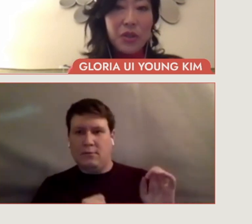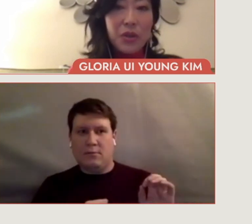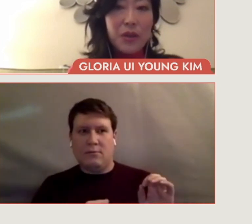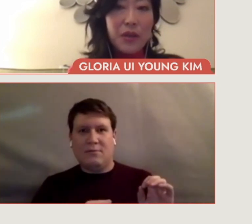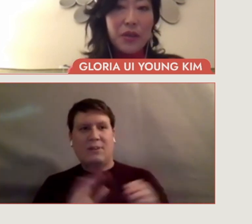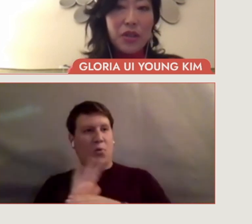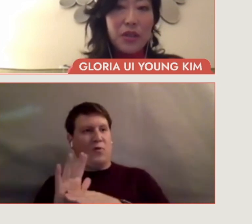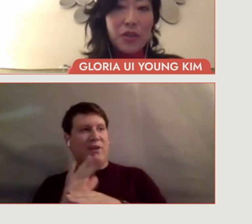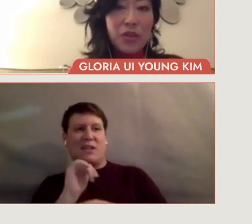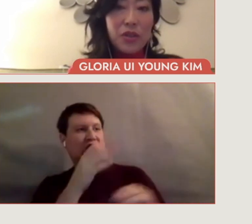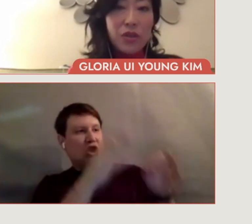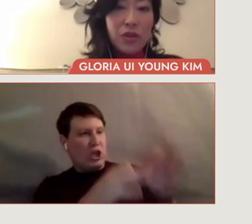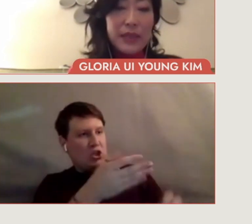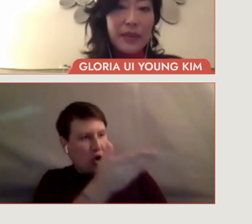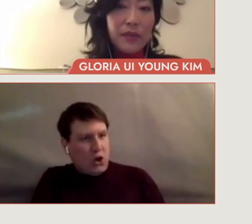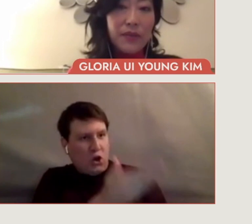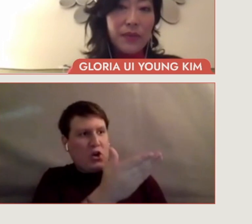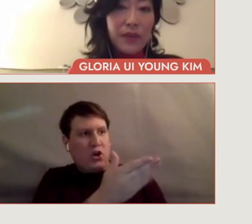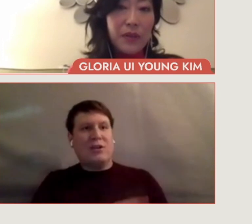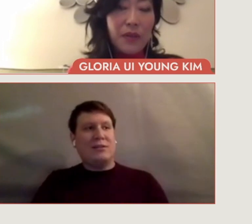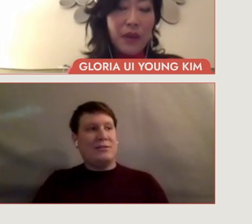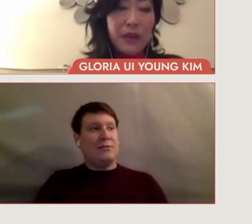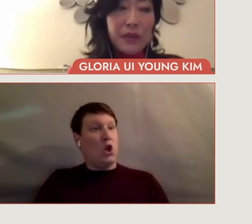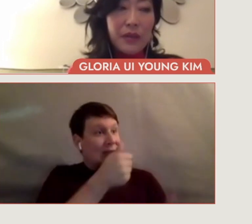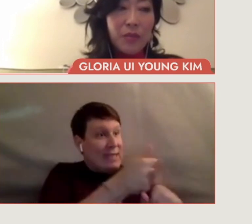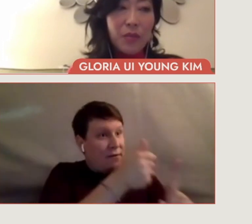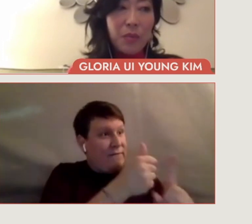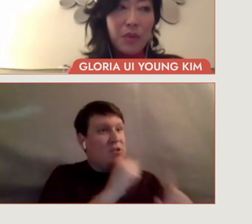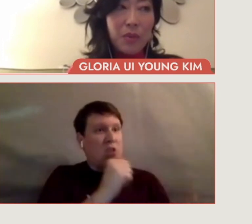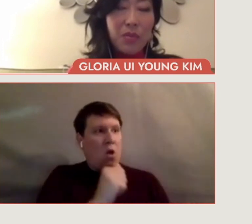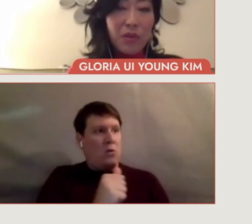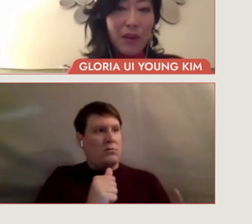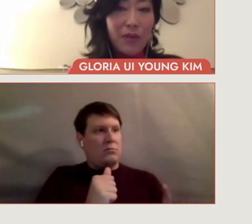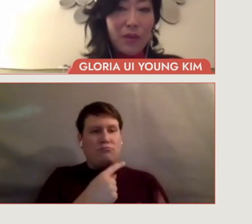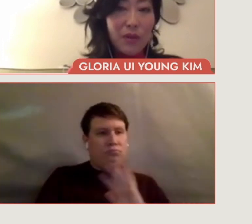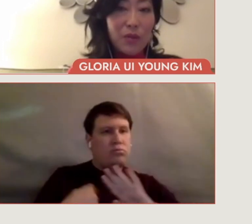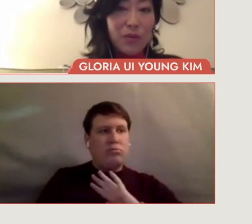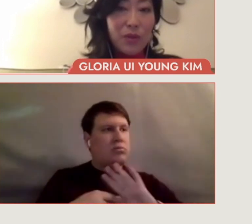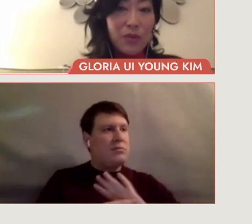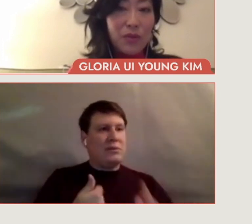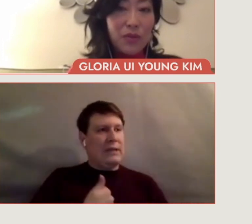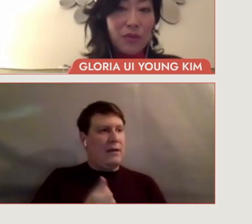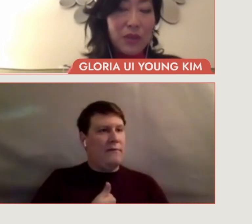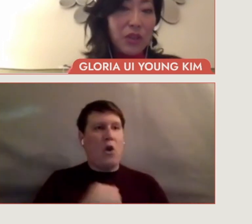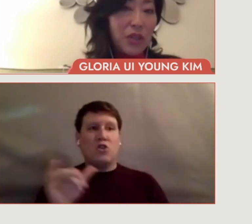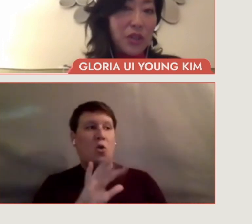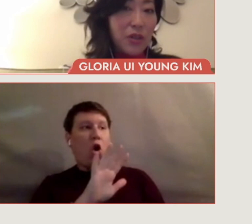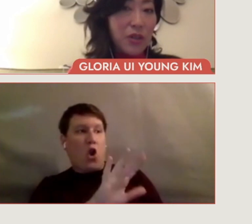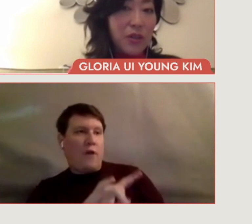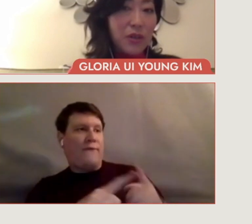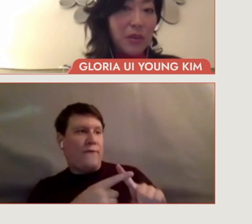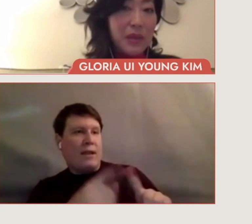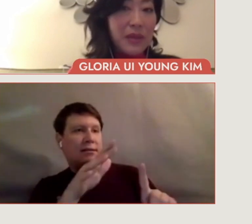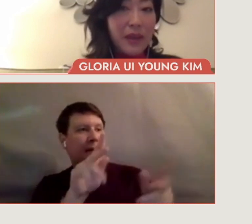her, that she doesn't judge herself, that the people around her don't really judge her.